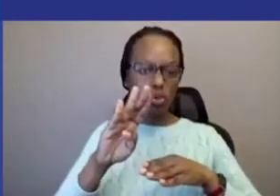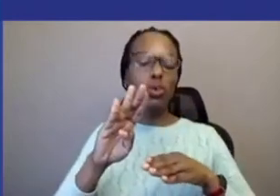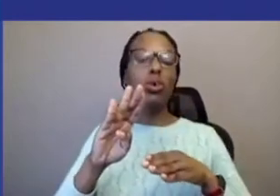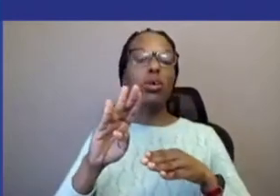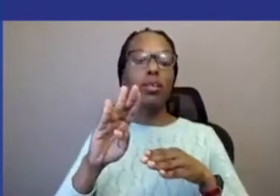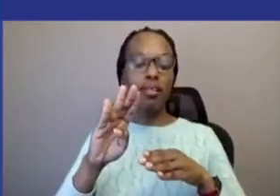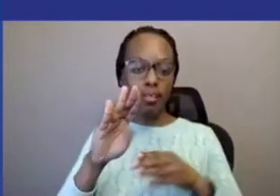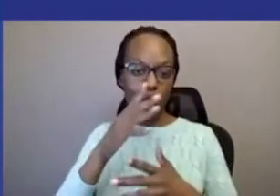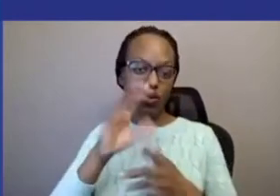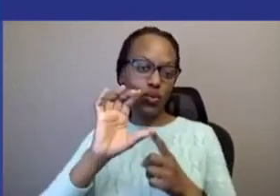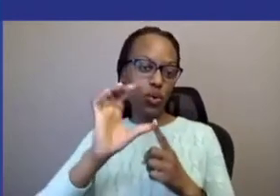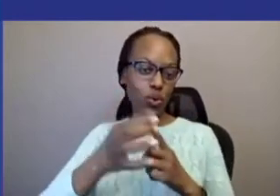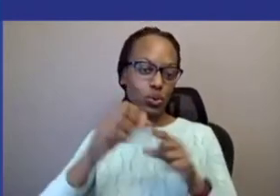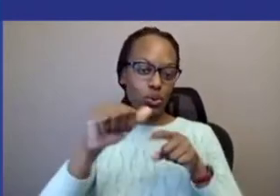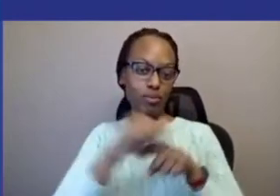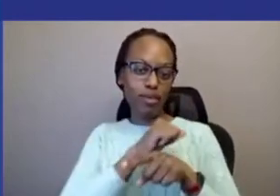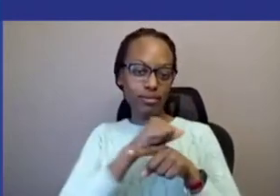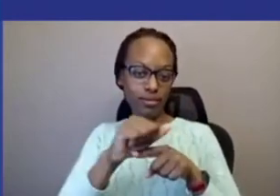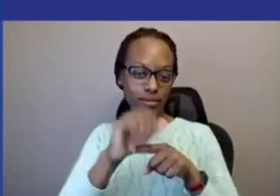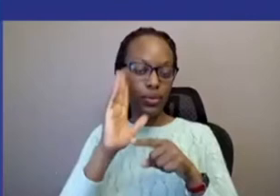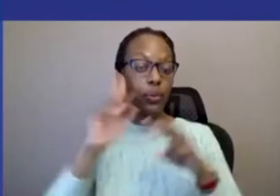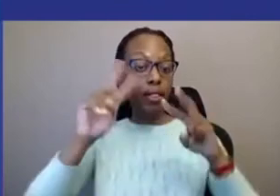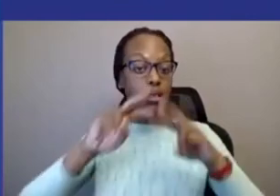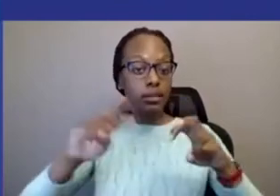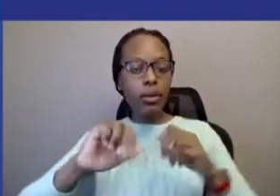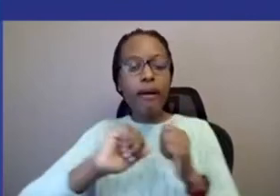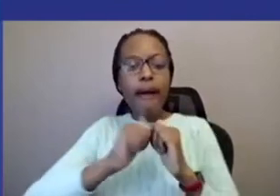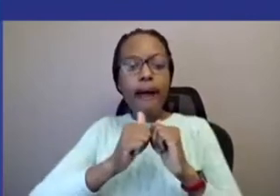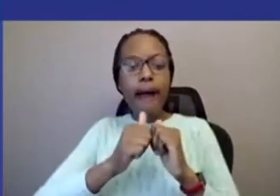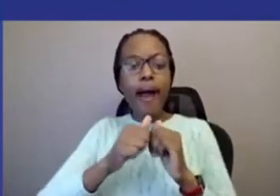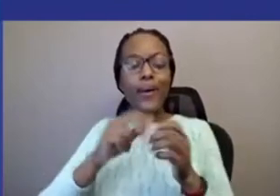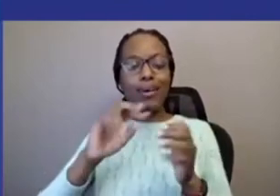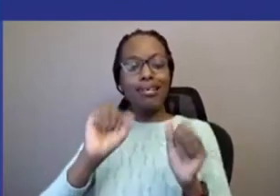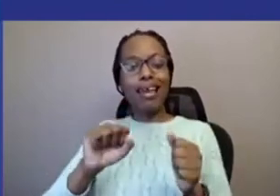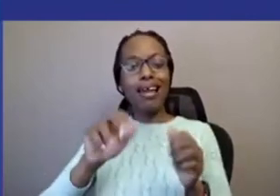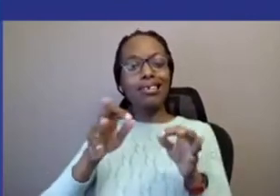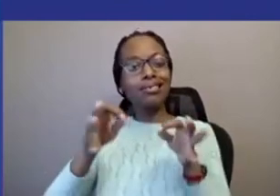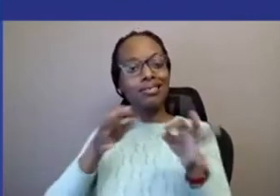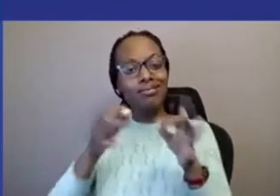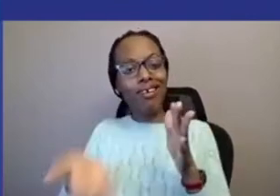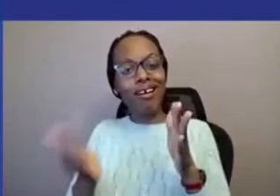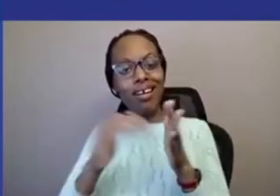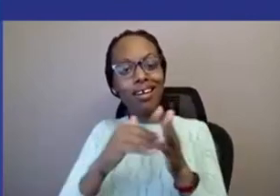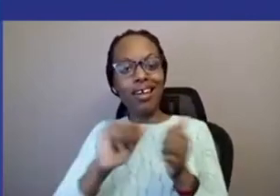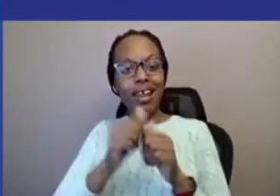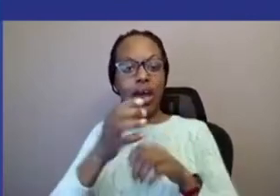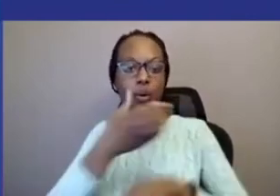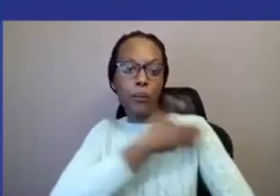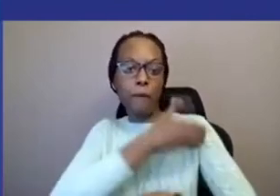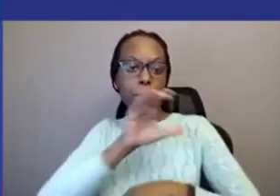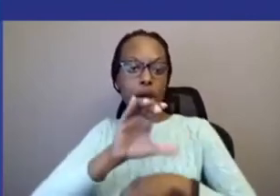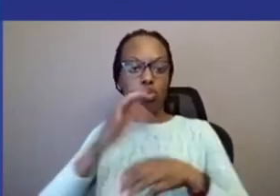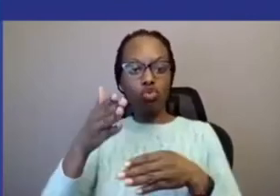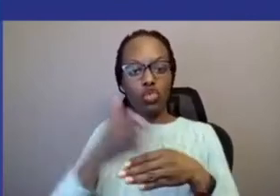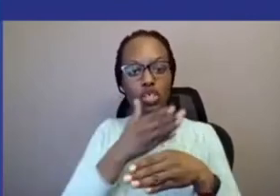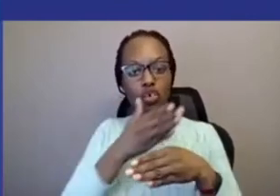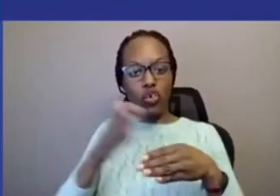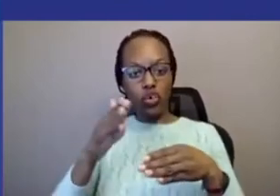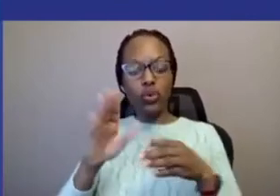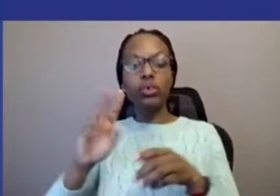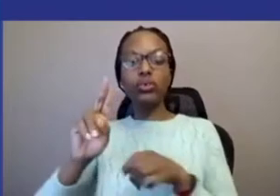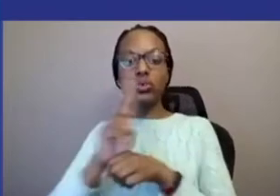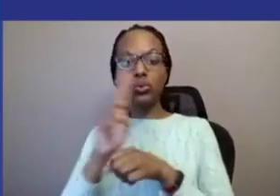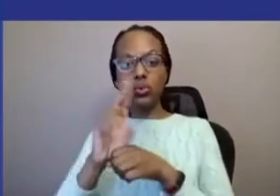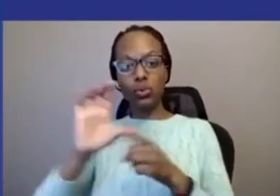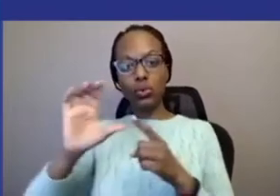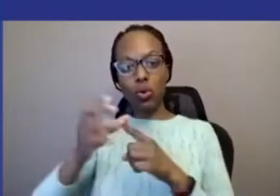will explore how to redefine how power is shared when it comes to commercialized dance using cultural dance forms that have